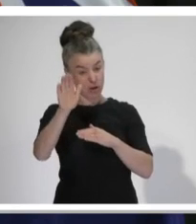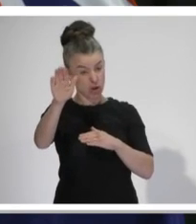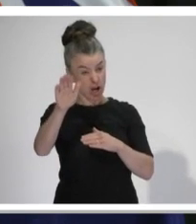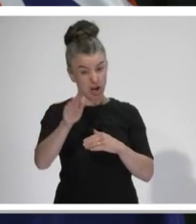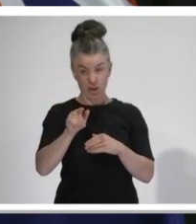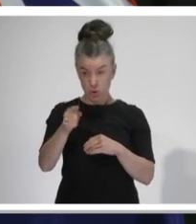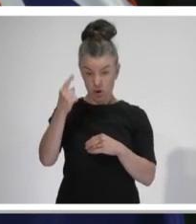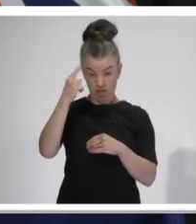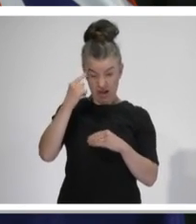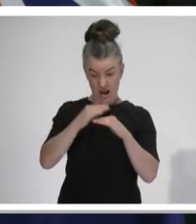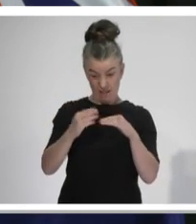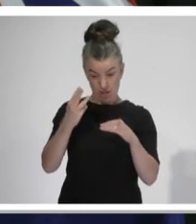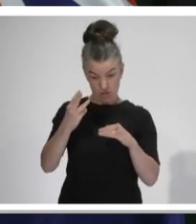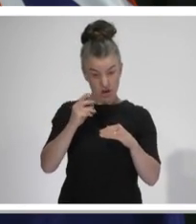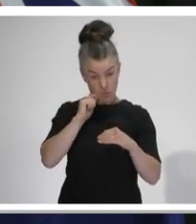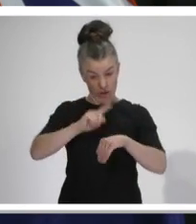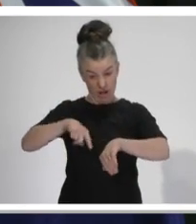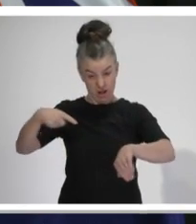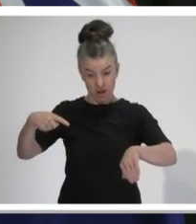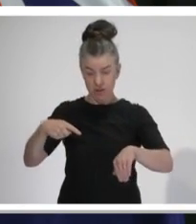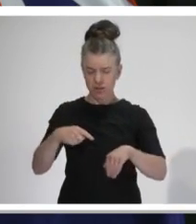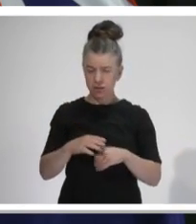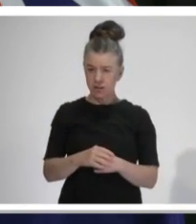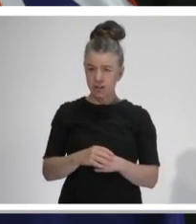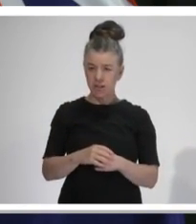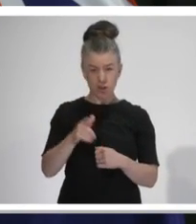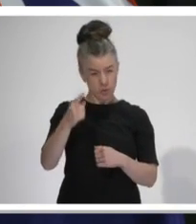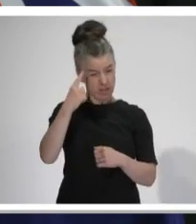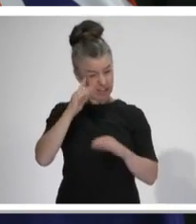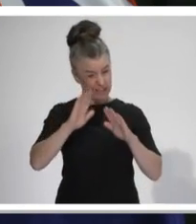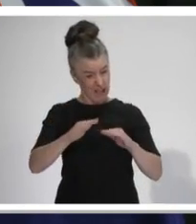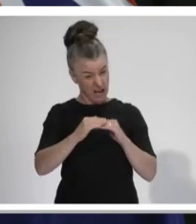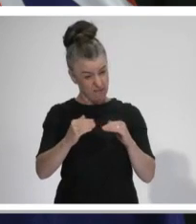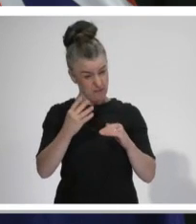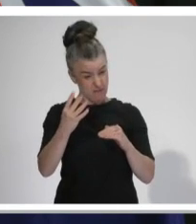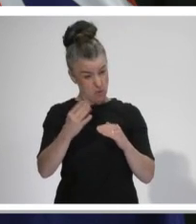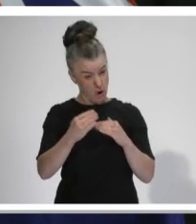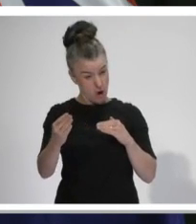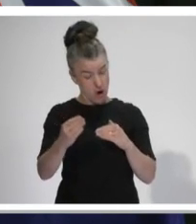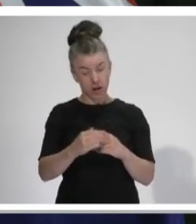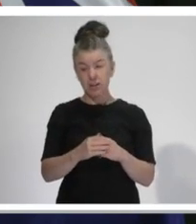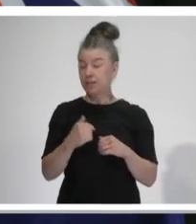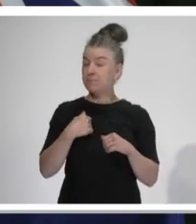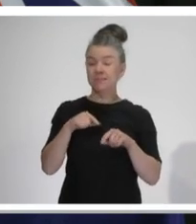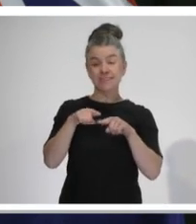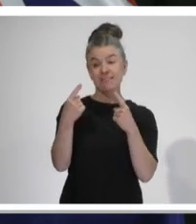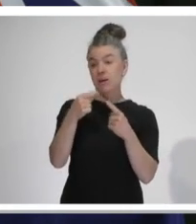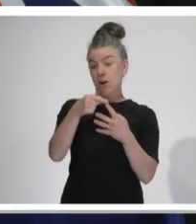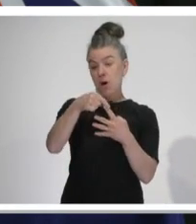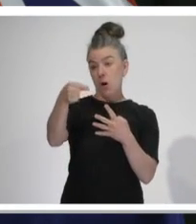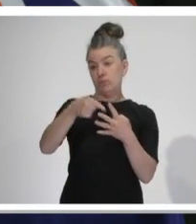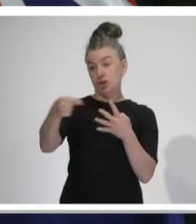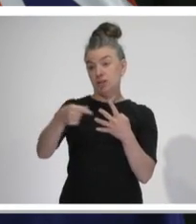level 3? Is that still a serious consideration? Staying in level 3. 4, sorry. Look, all those options are on the table. Cabinet has